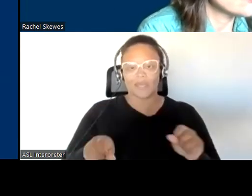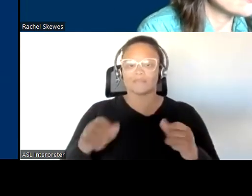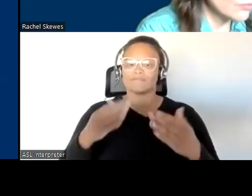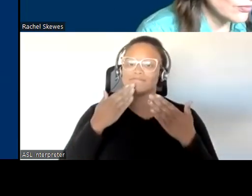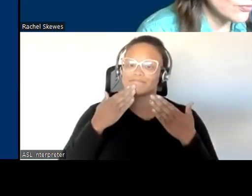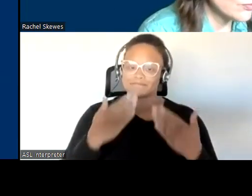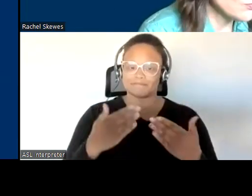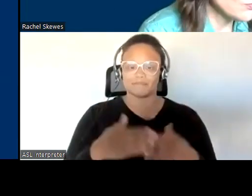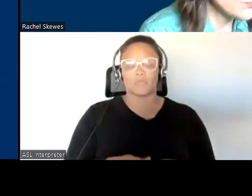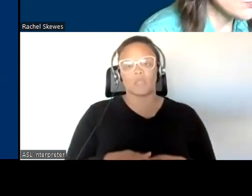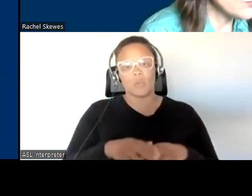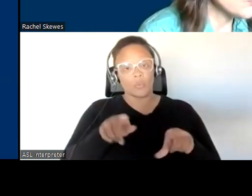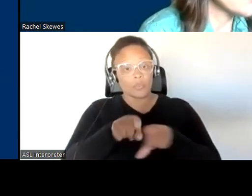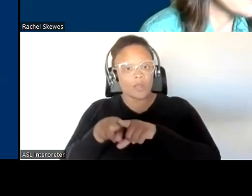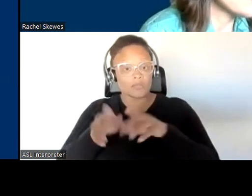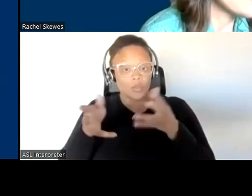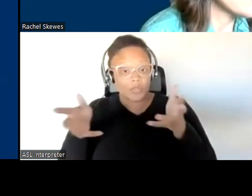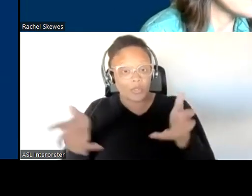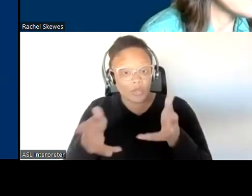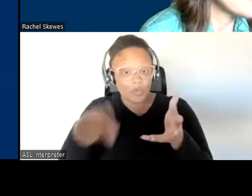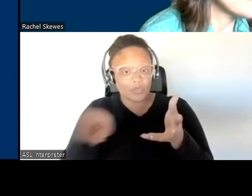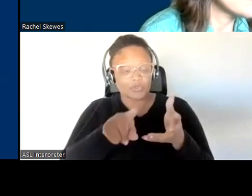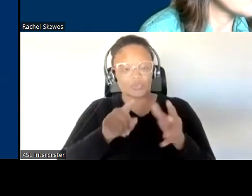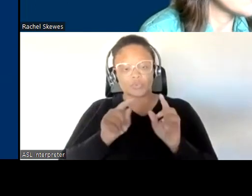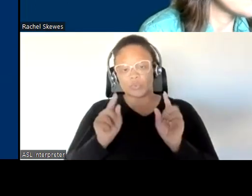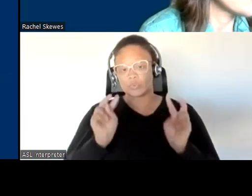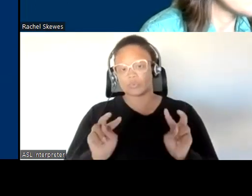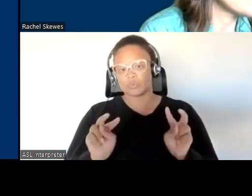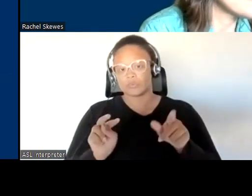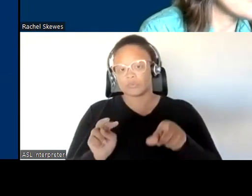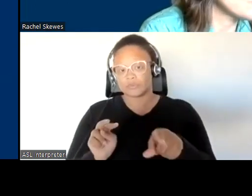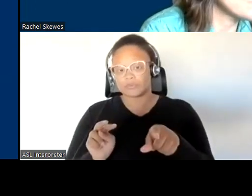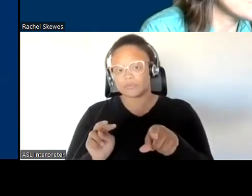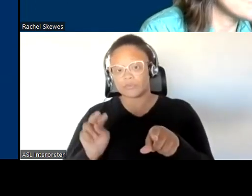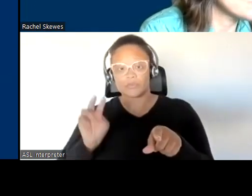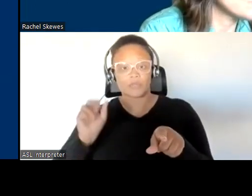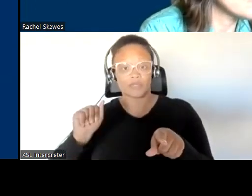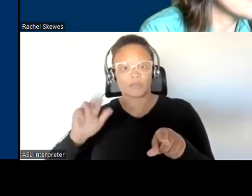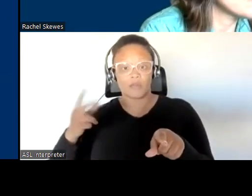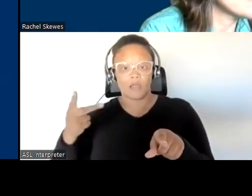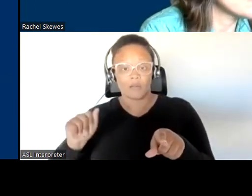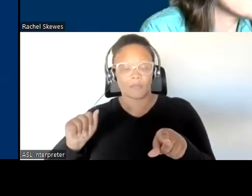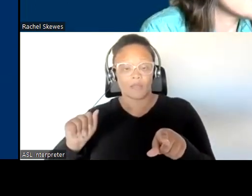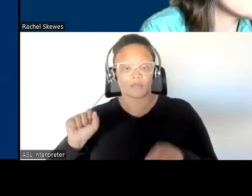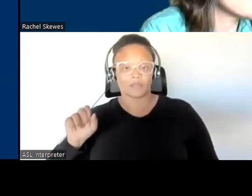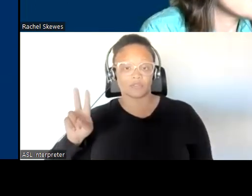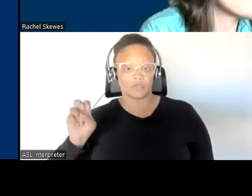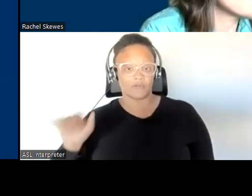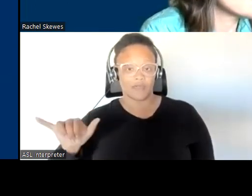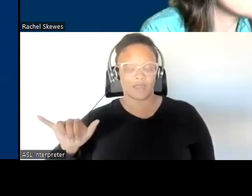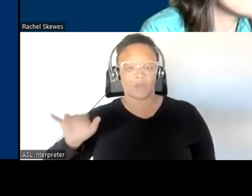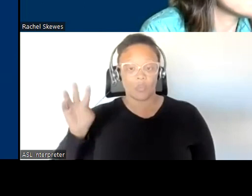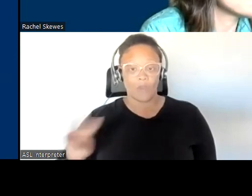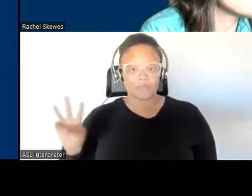We also encourage you to go to this ARPA survey website